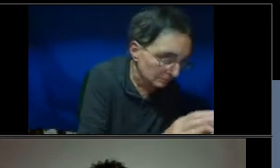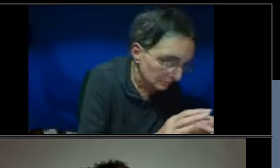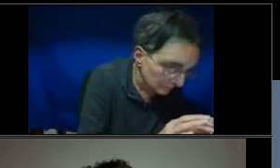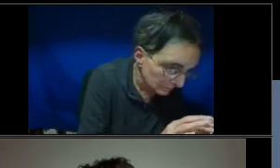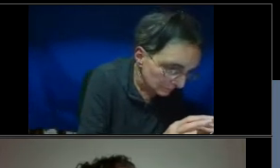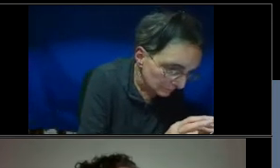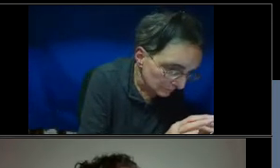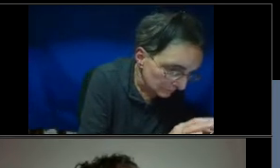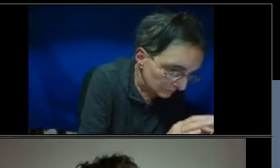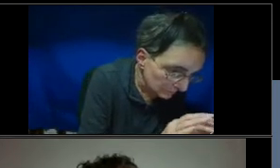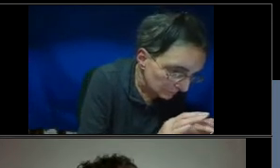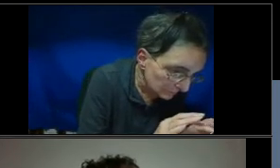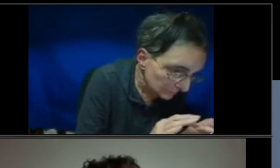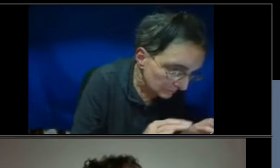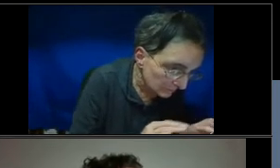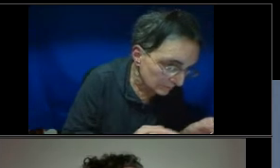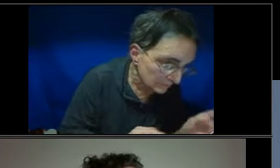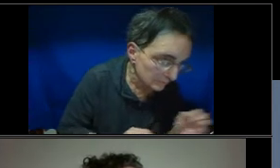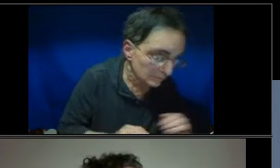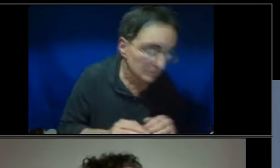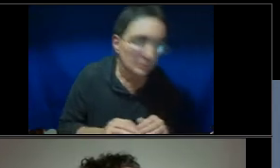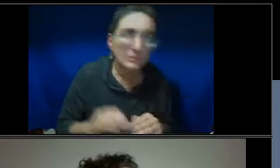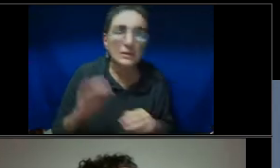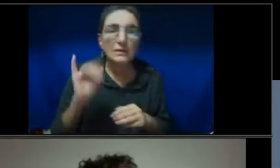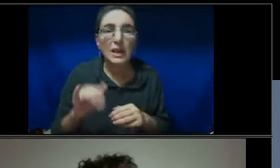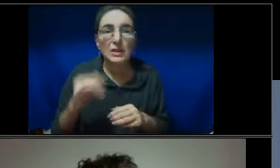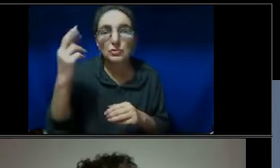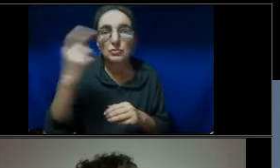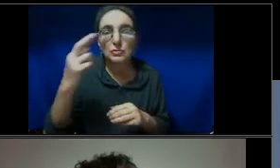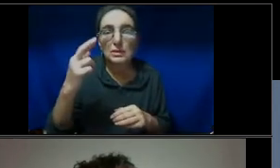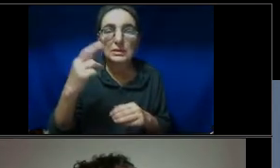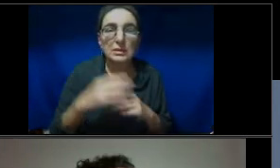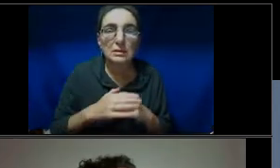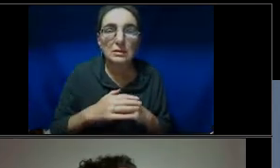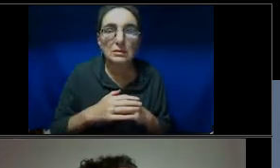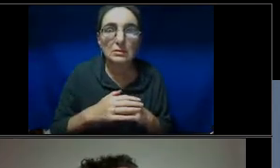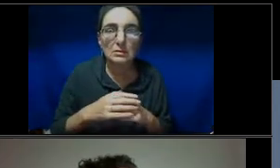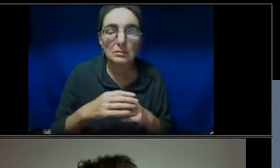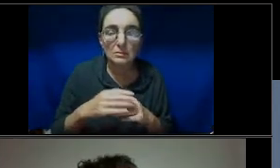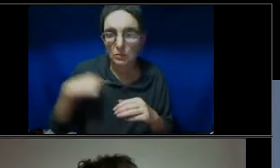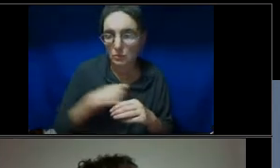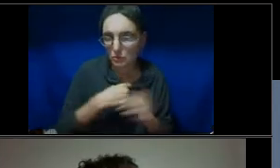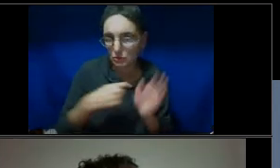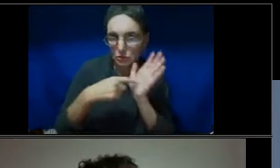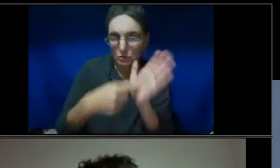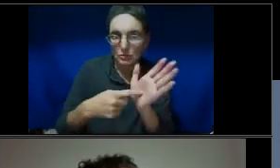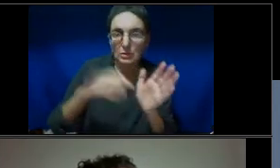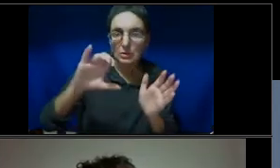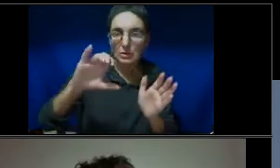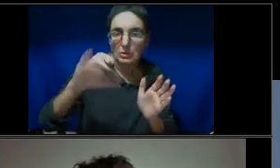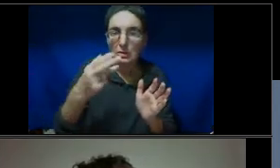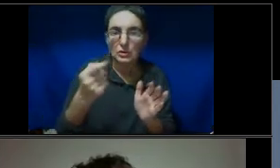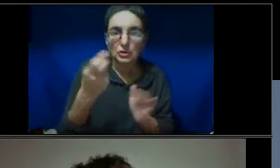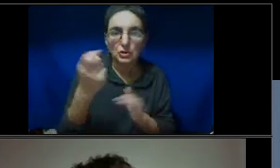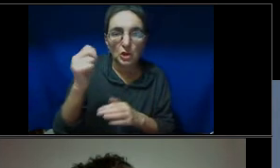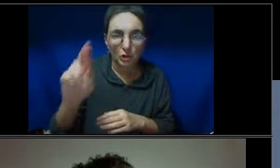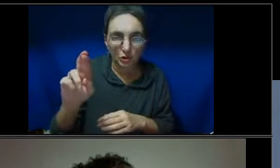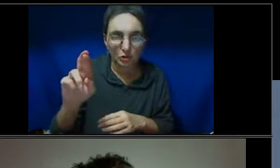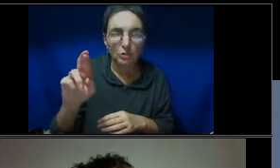So this is from our charter highlighting sort of why we've at